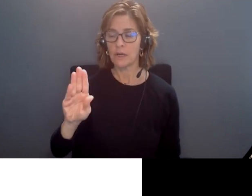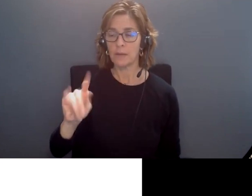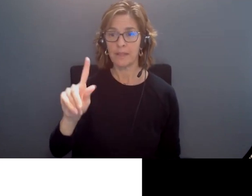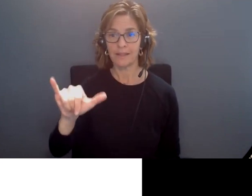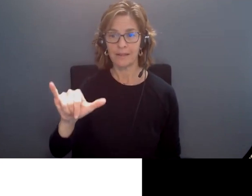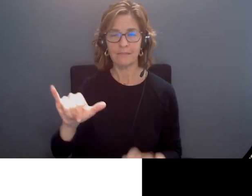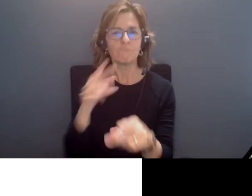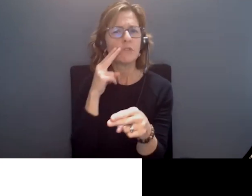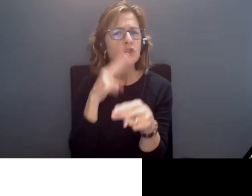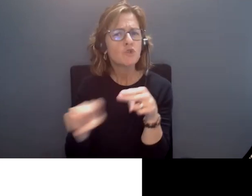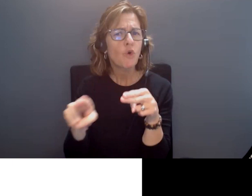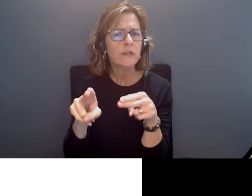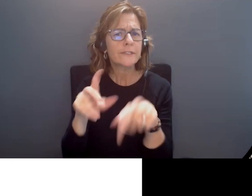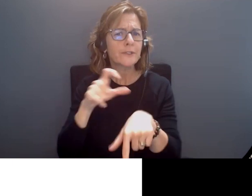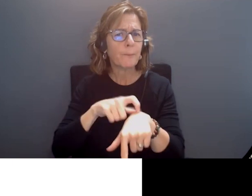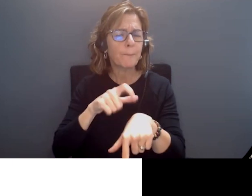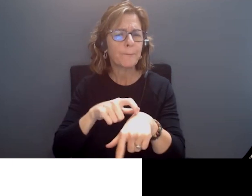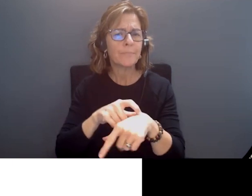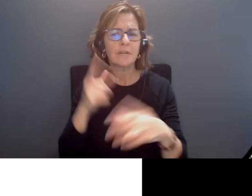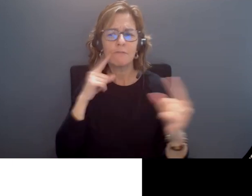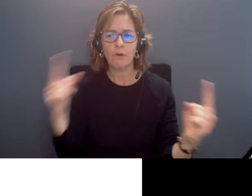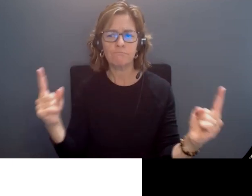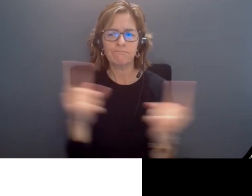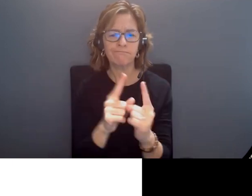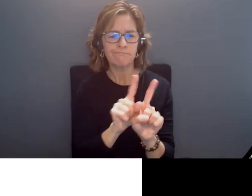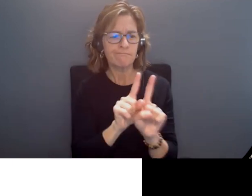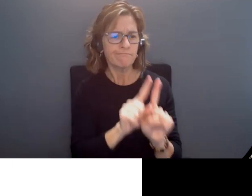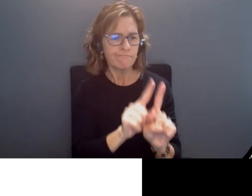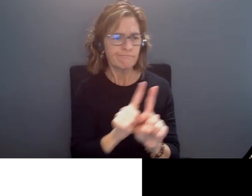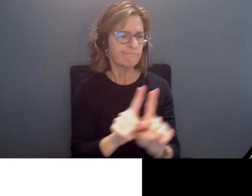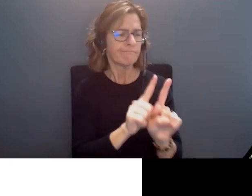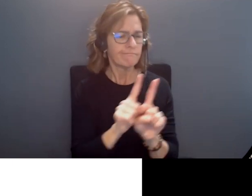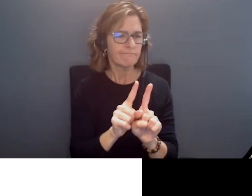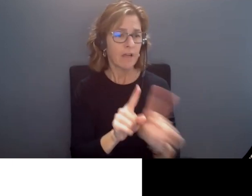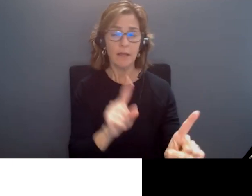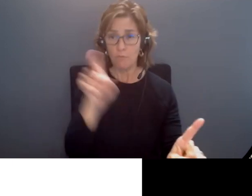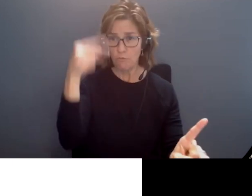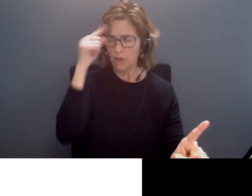to engage a new employer connection and help job seekers explore career interests.